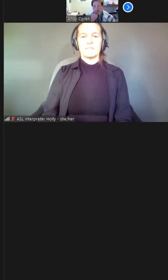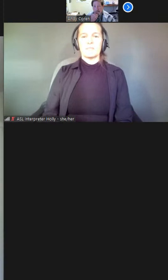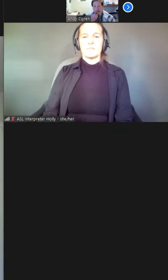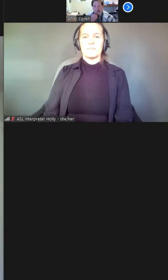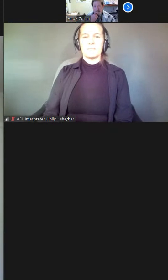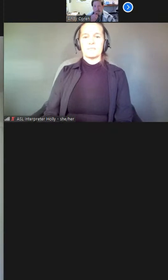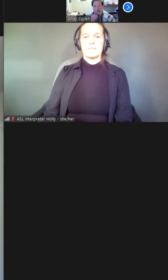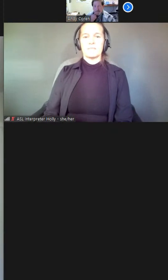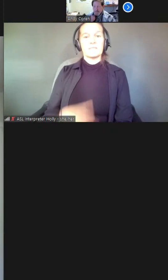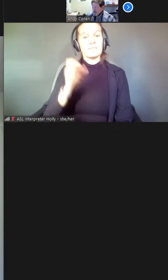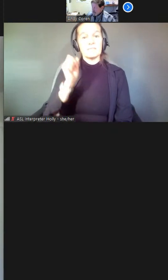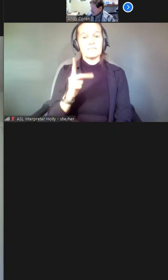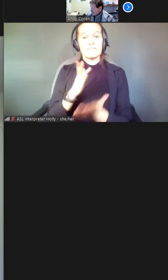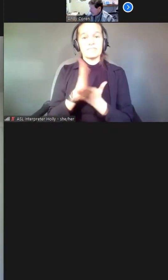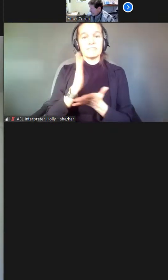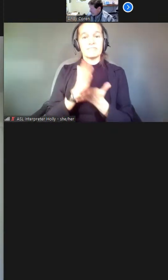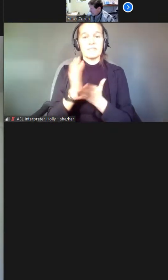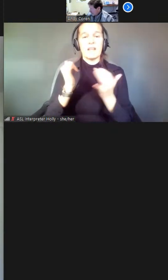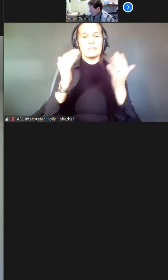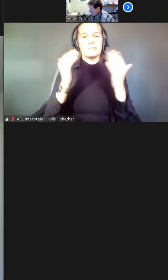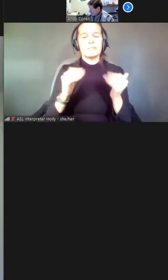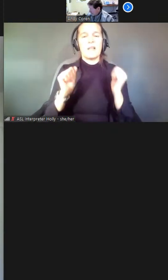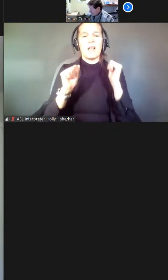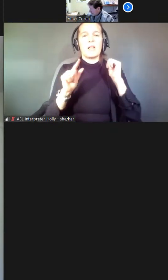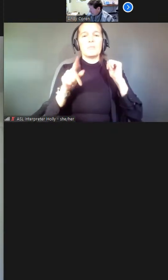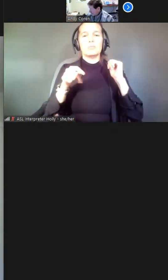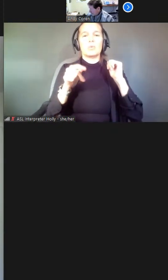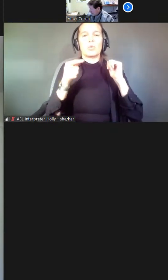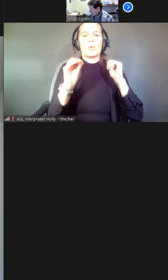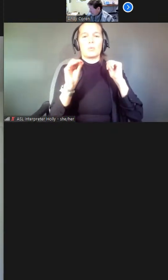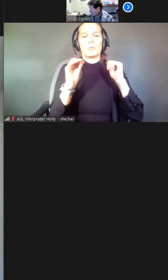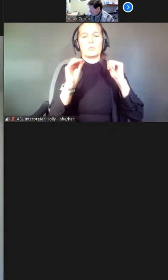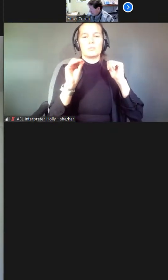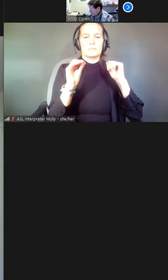All right, and let's move on to periodico al punto.